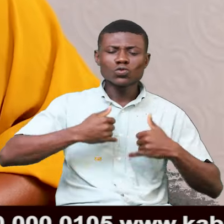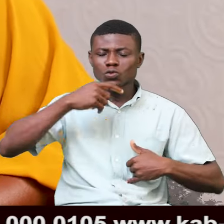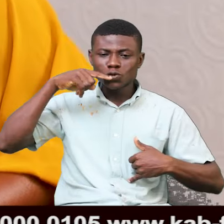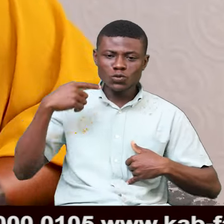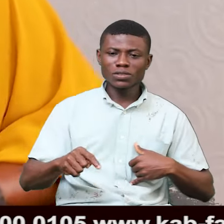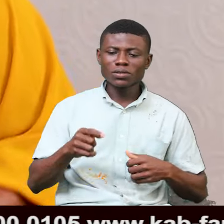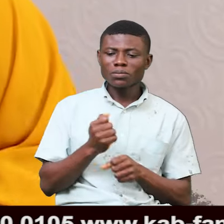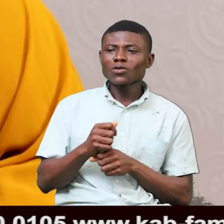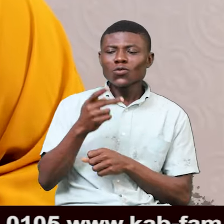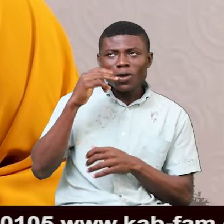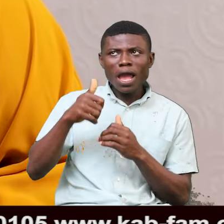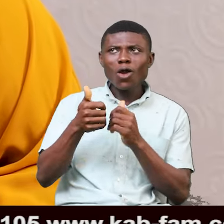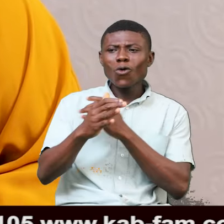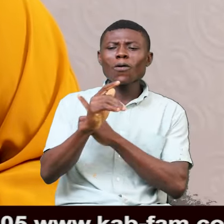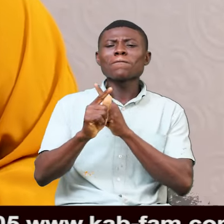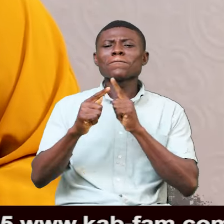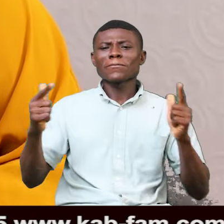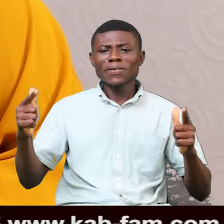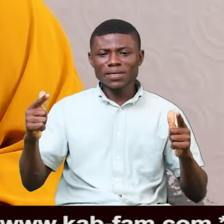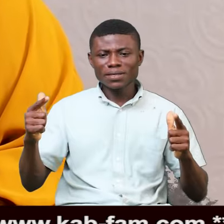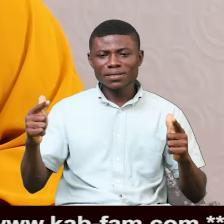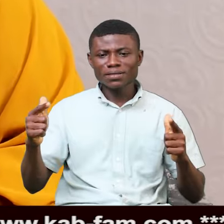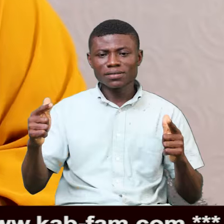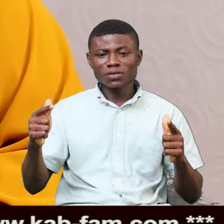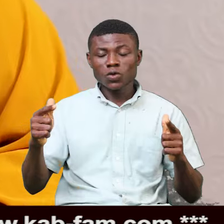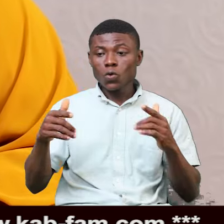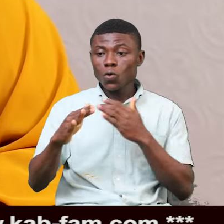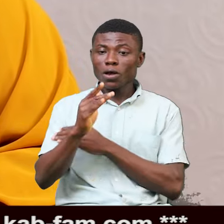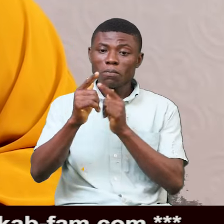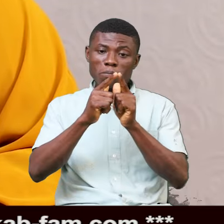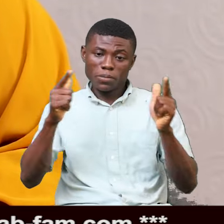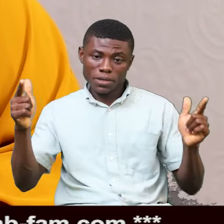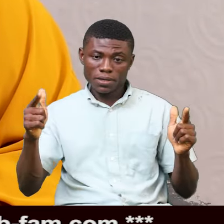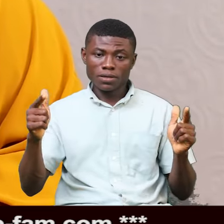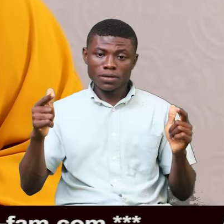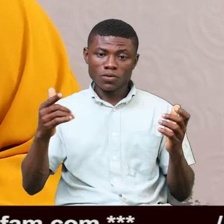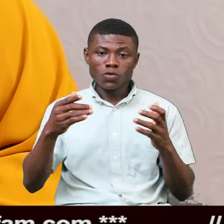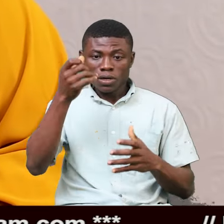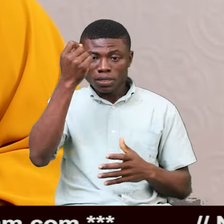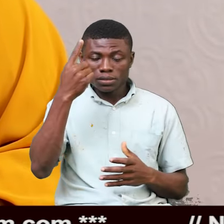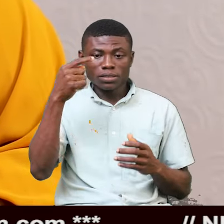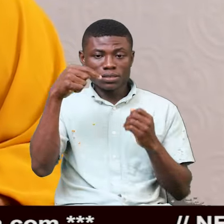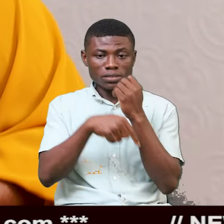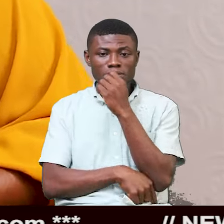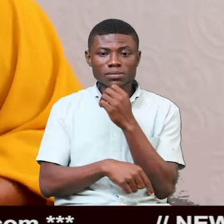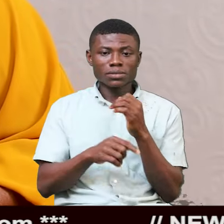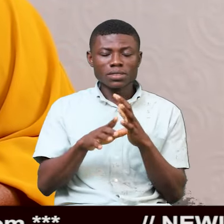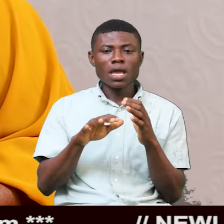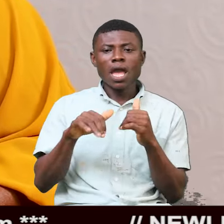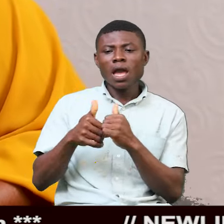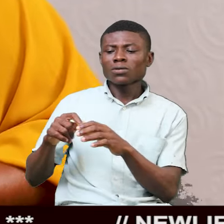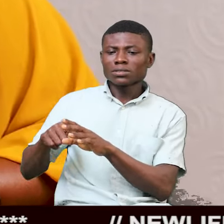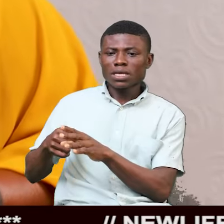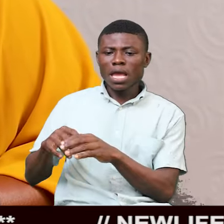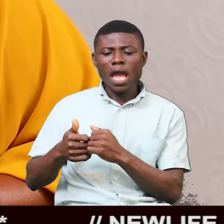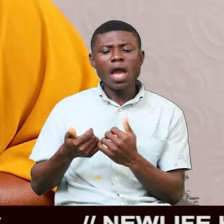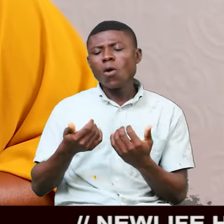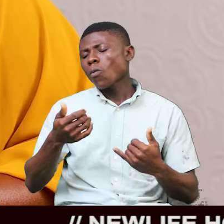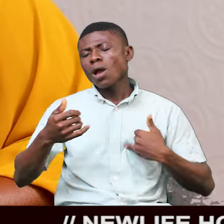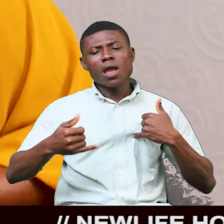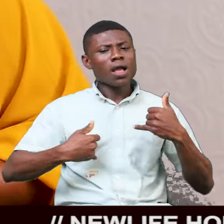uhu nyameka siye, enti nyameka siye no, oba sa otia siye, ne sauce ne